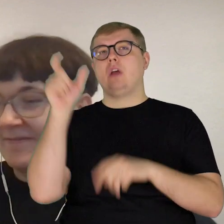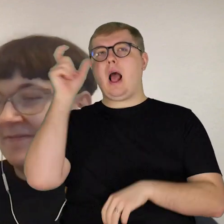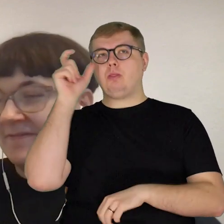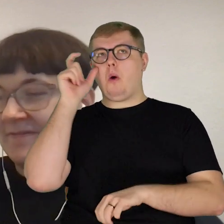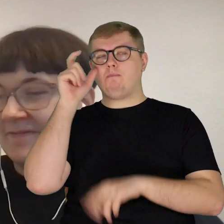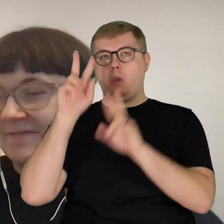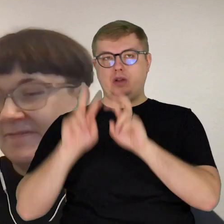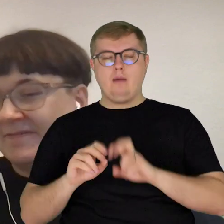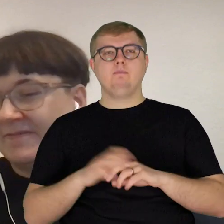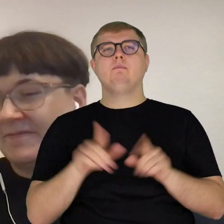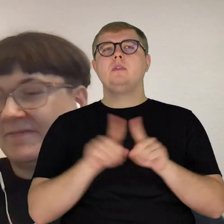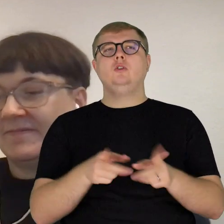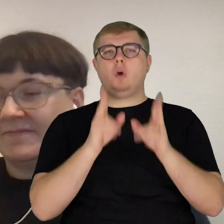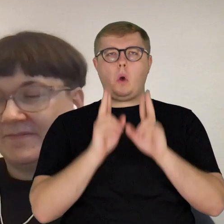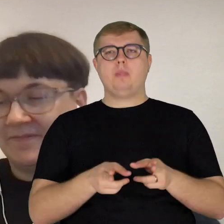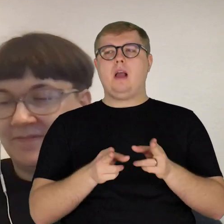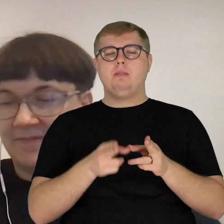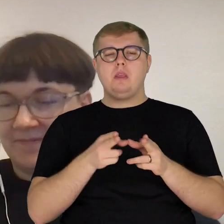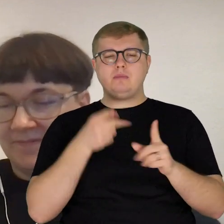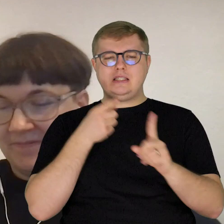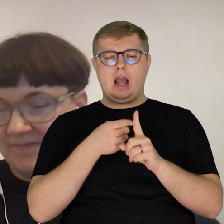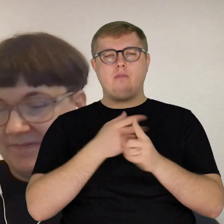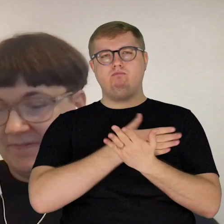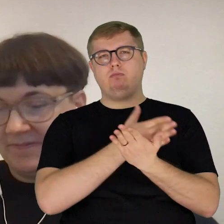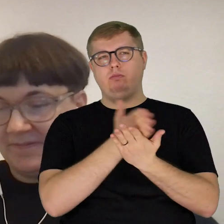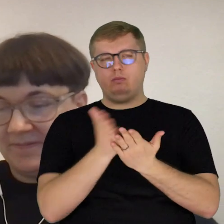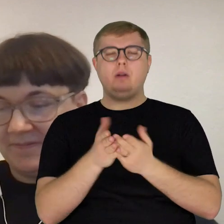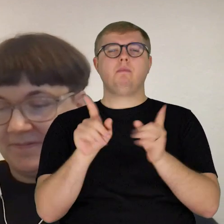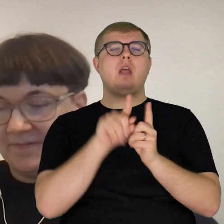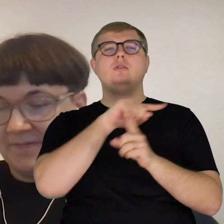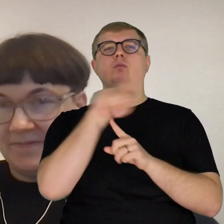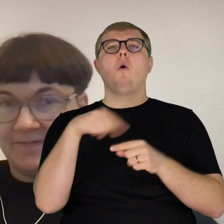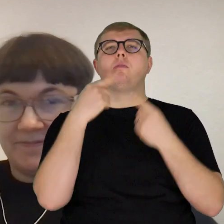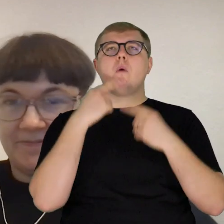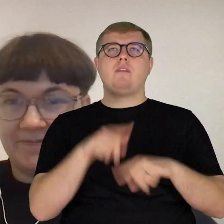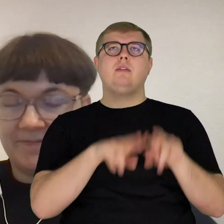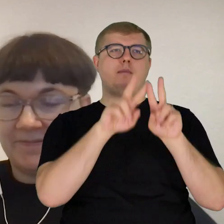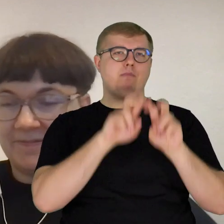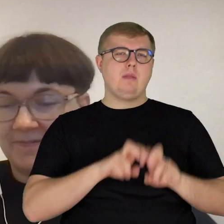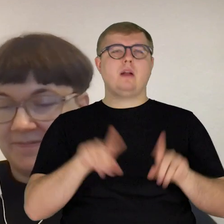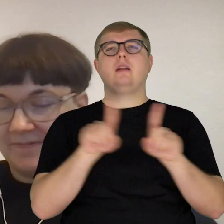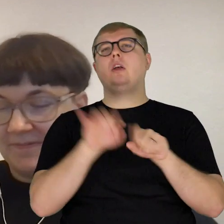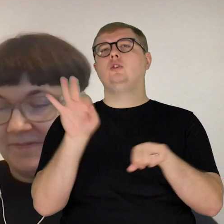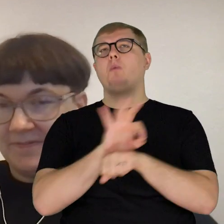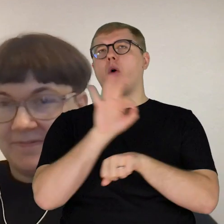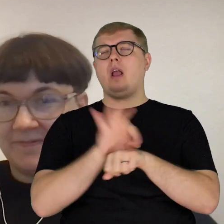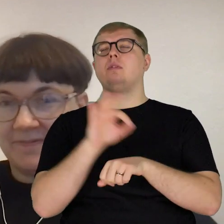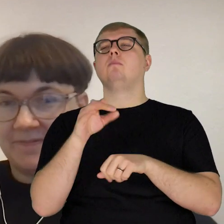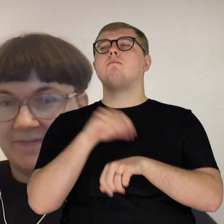purpose to investigate and design novel hybrid methods for socio-spatial